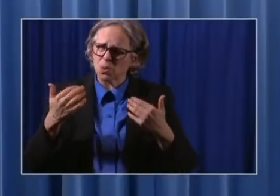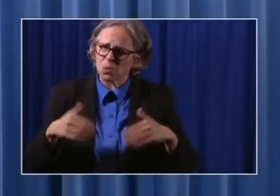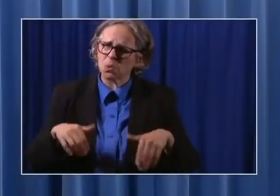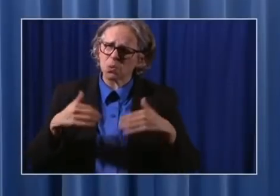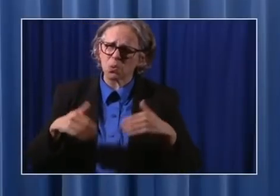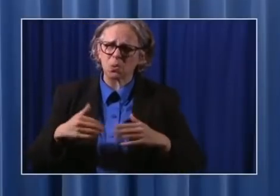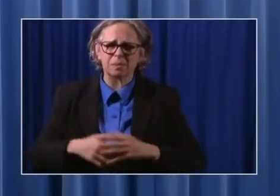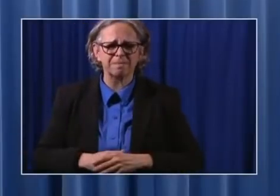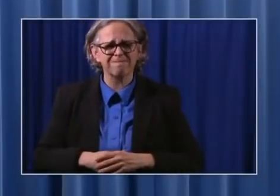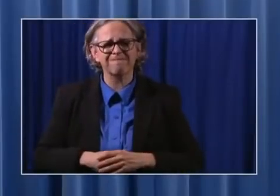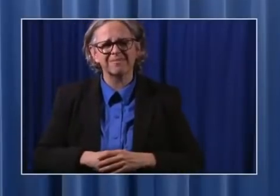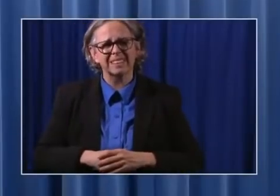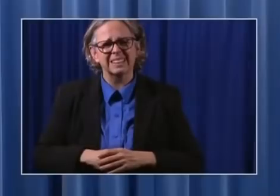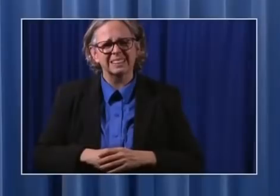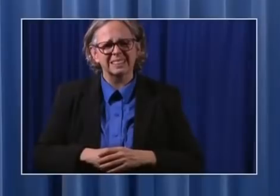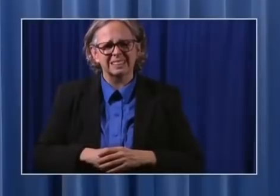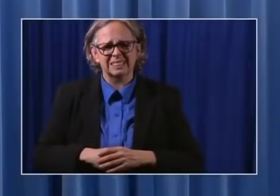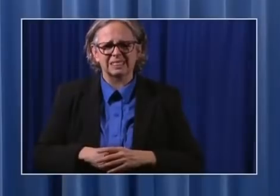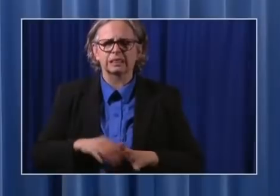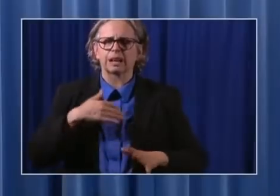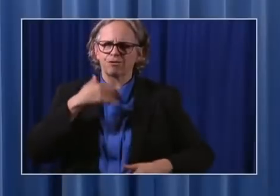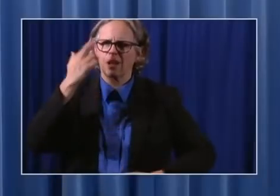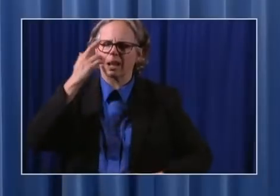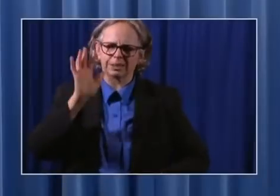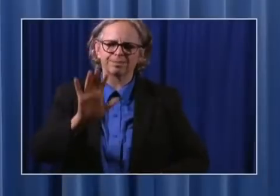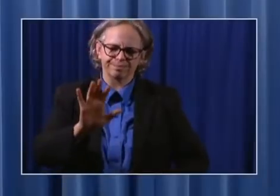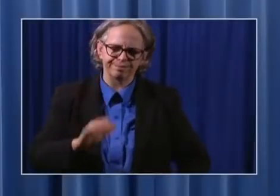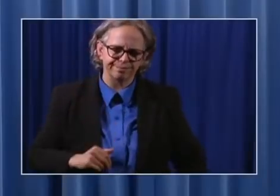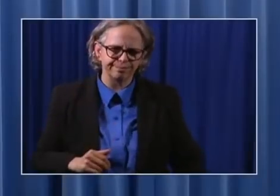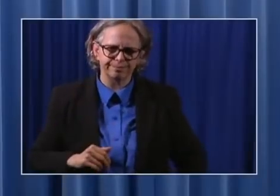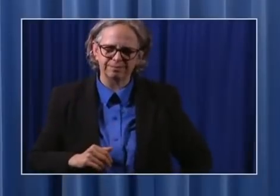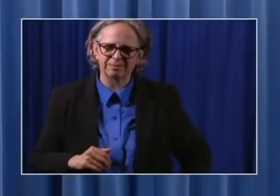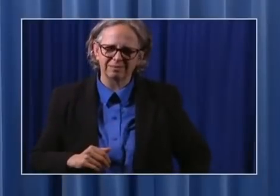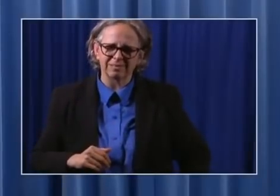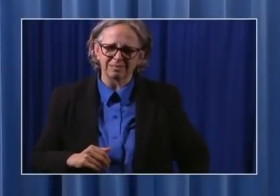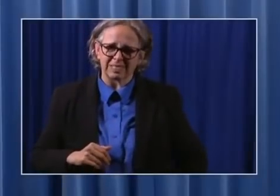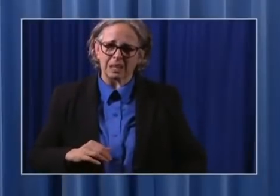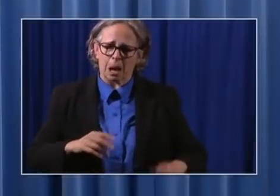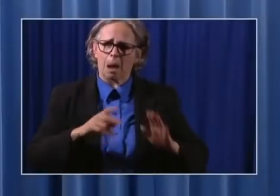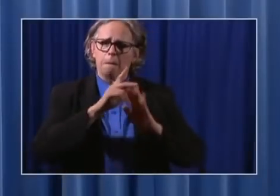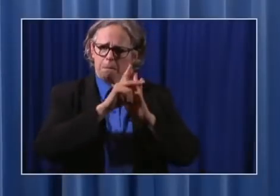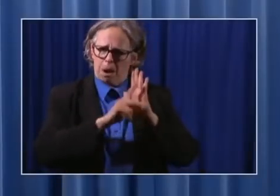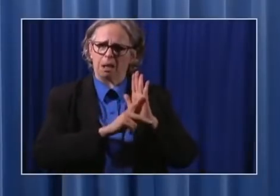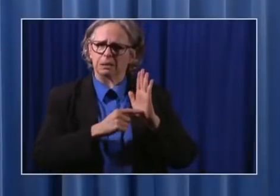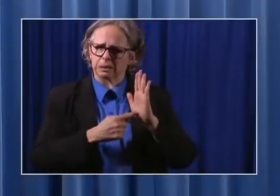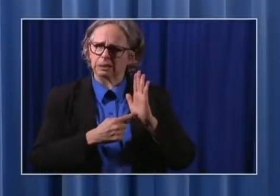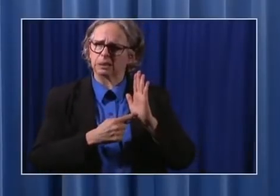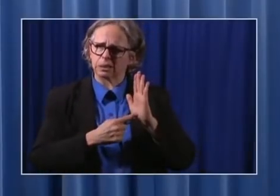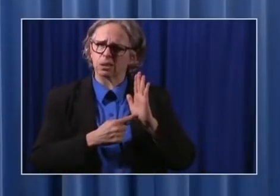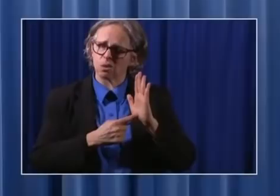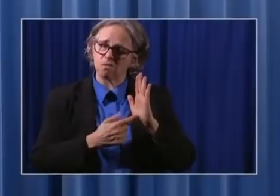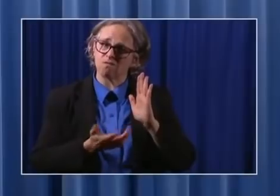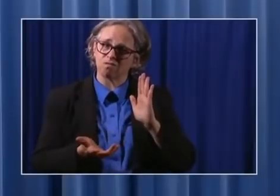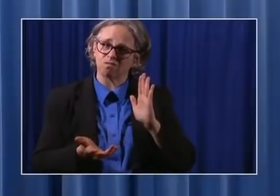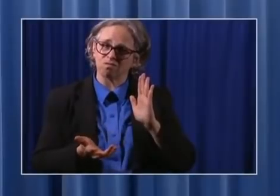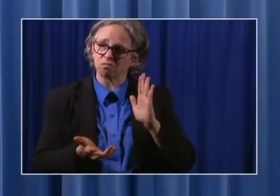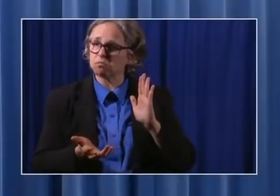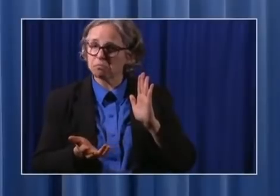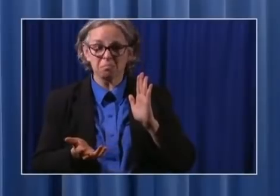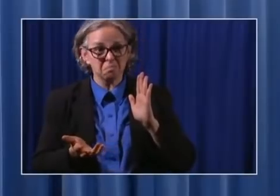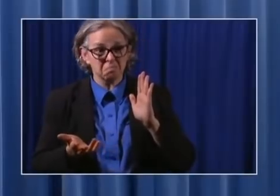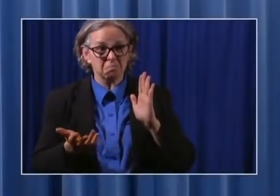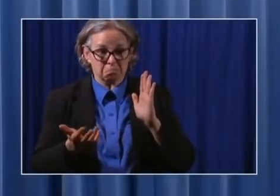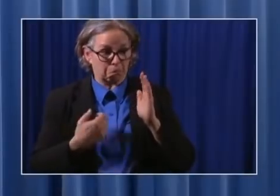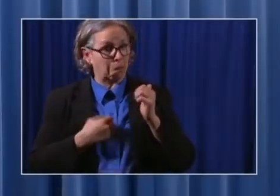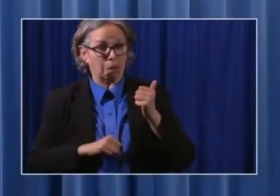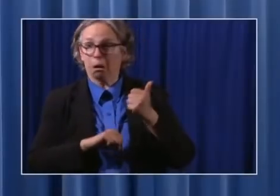it was clear to me that this policy, however good I think it is going